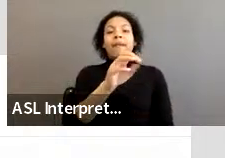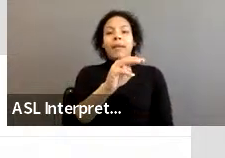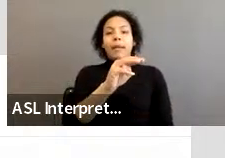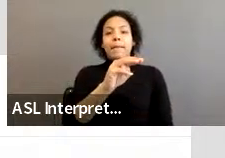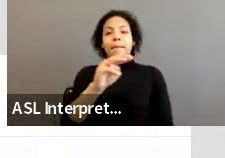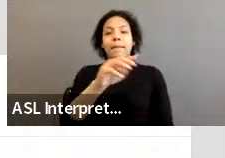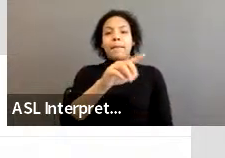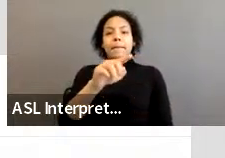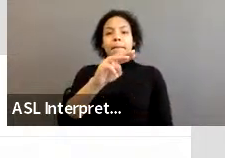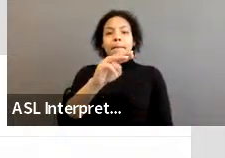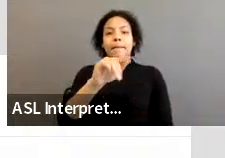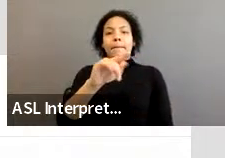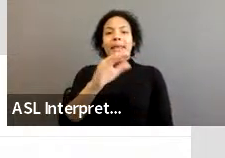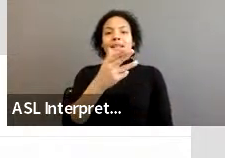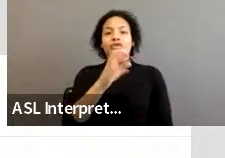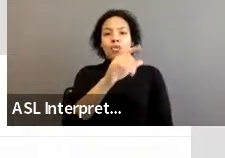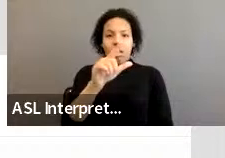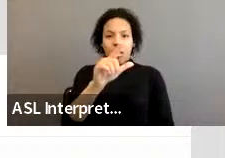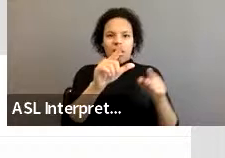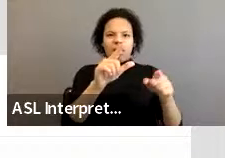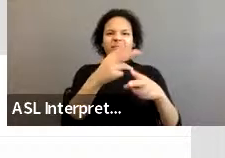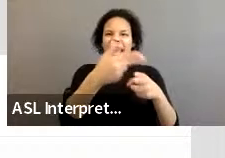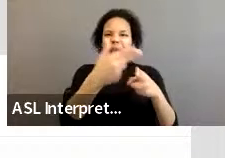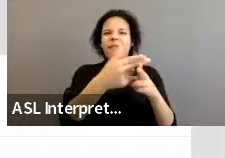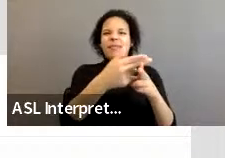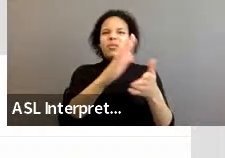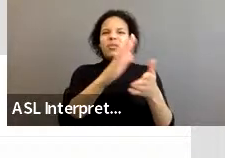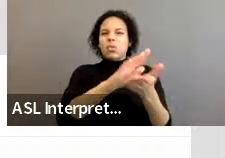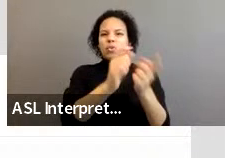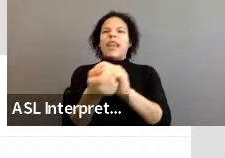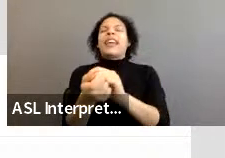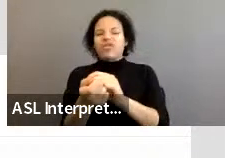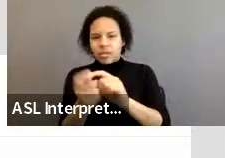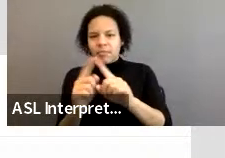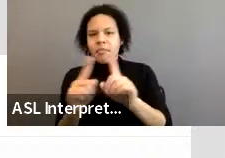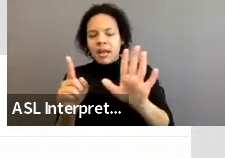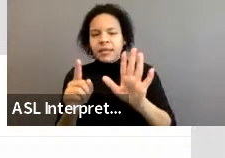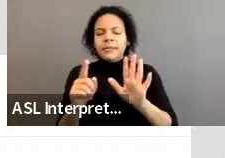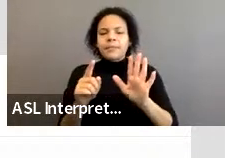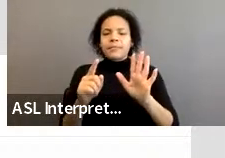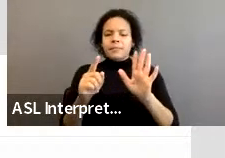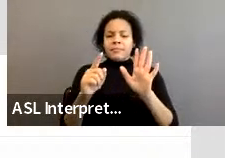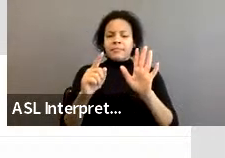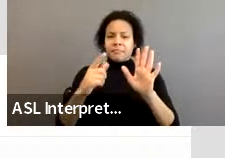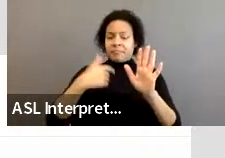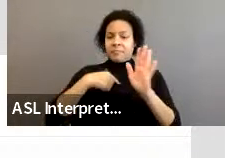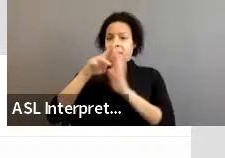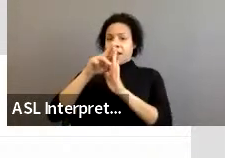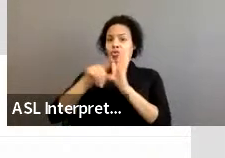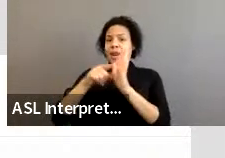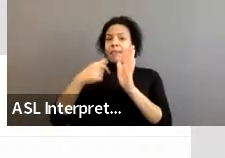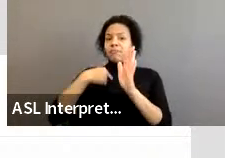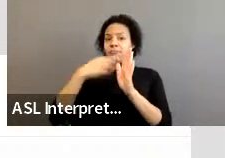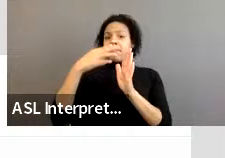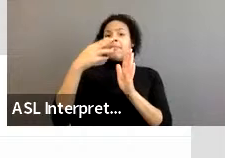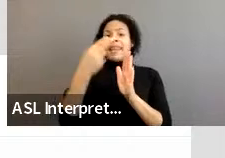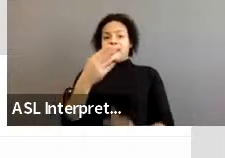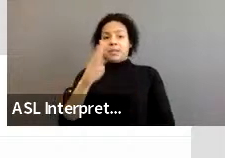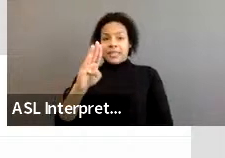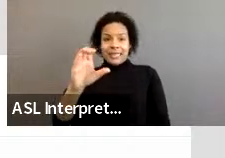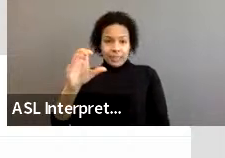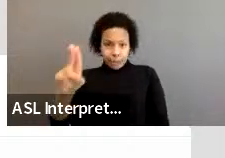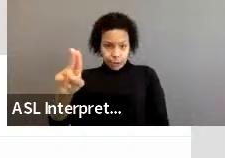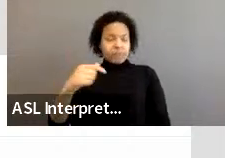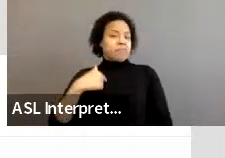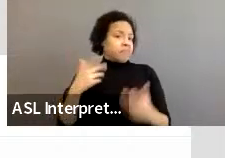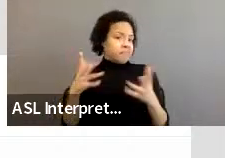Law. And I was coming from a historically Black college. And so, you know, I was feeling really pumped up. I mean,